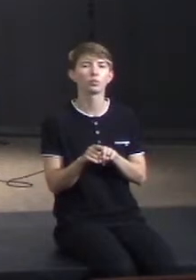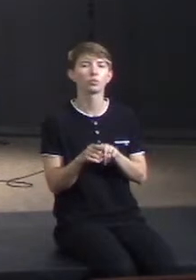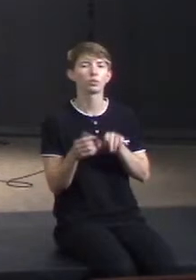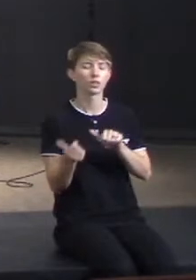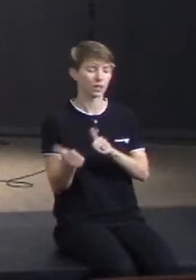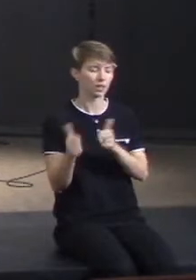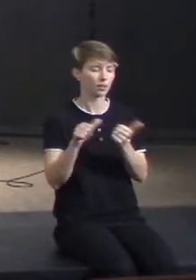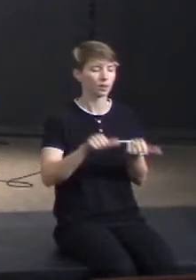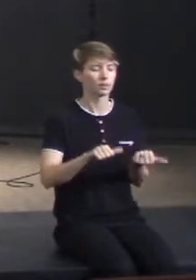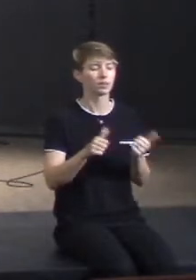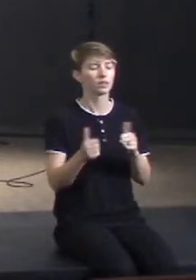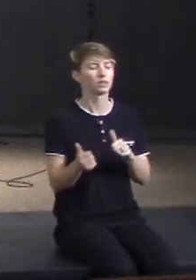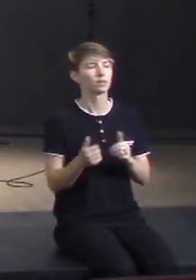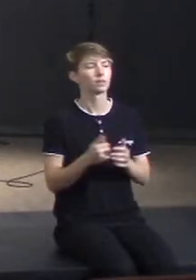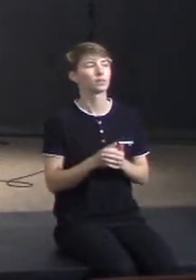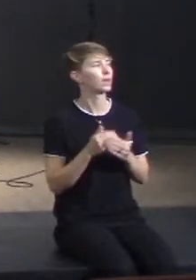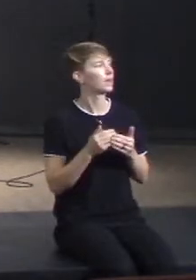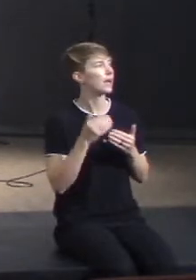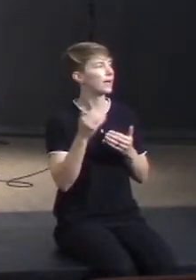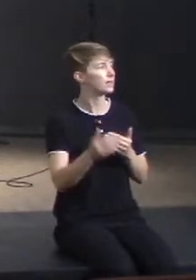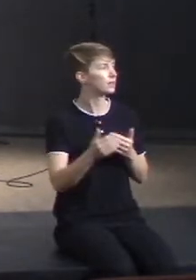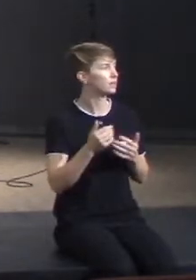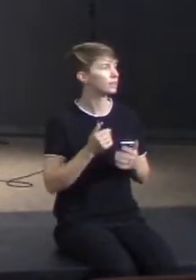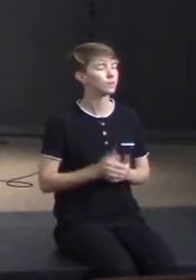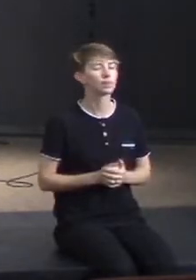baptized. Next,